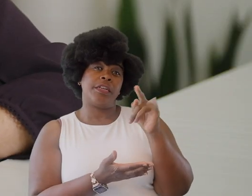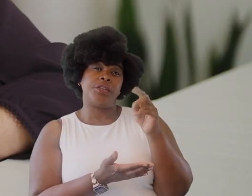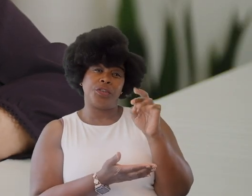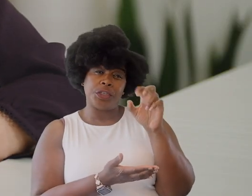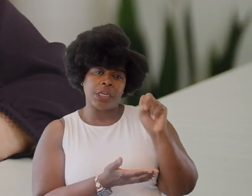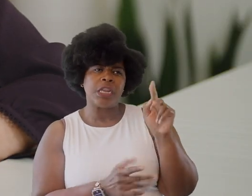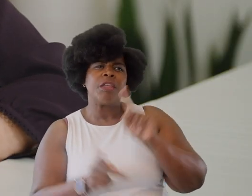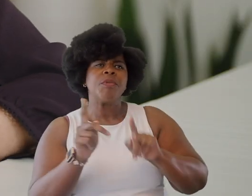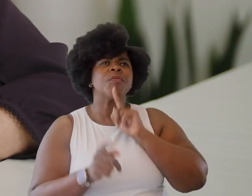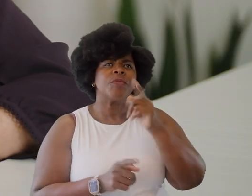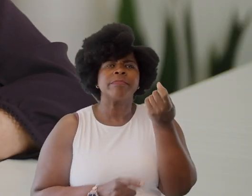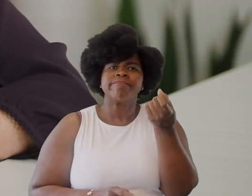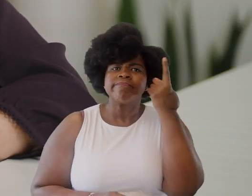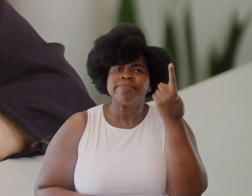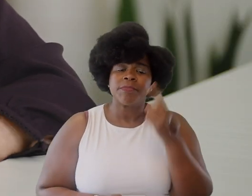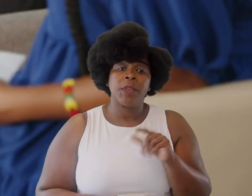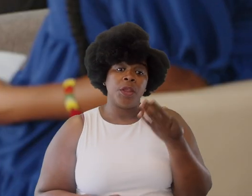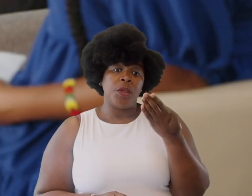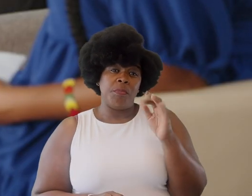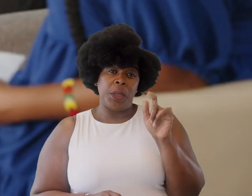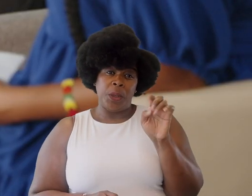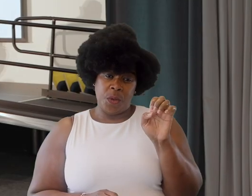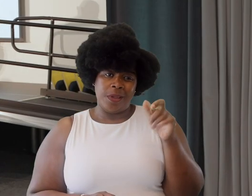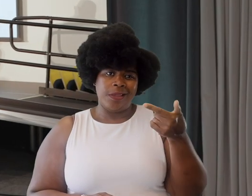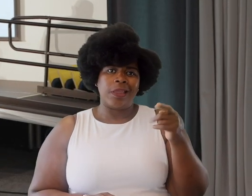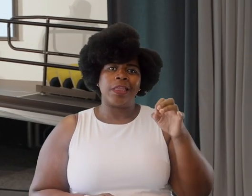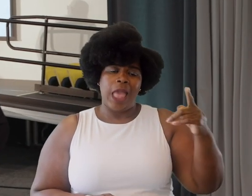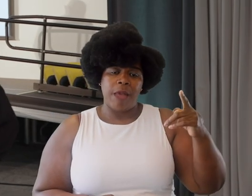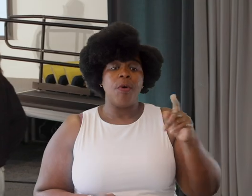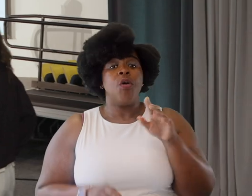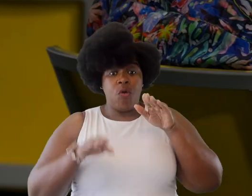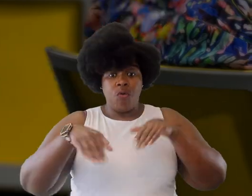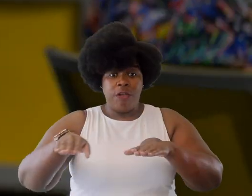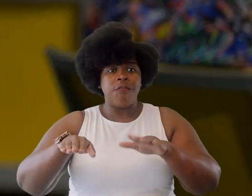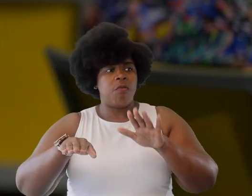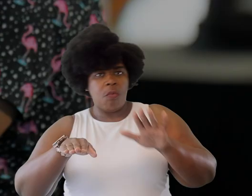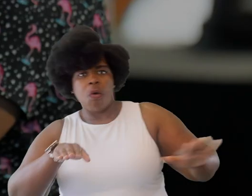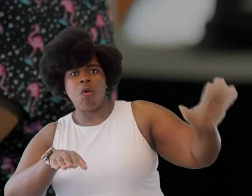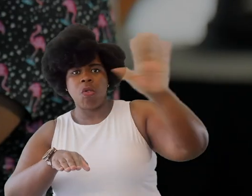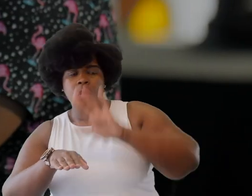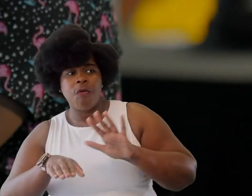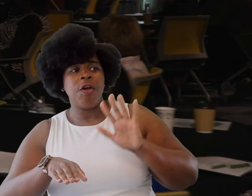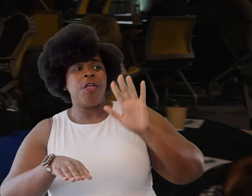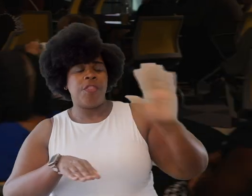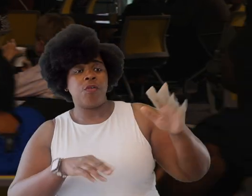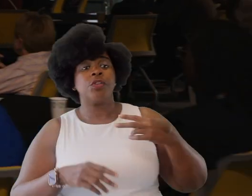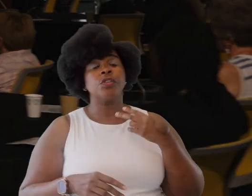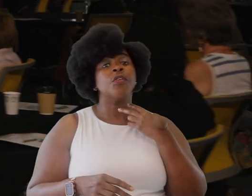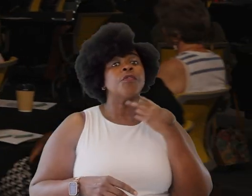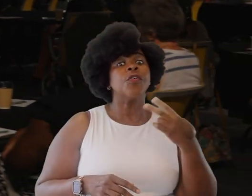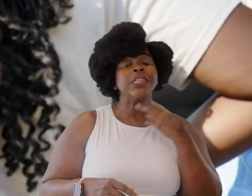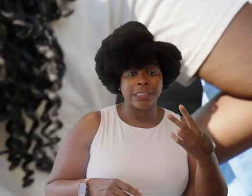talk about nitrogen in terms that people really care about. BlueGAP is working to bridge upstream and downstream communities, amplifying the voices